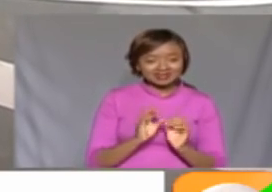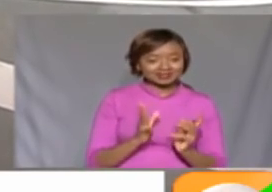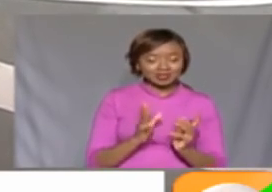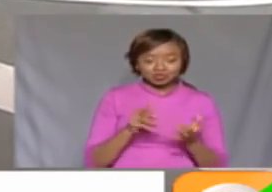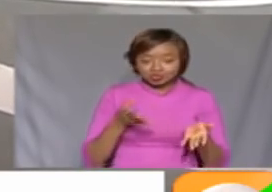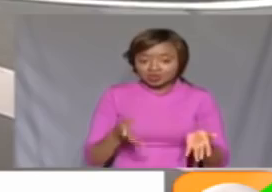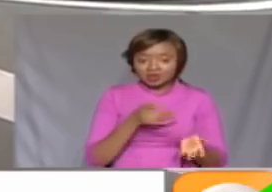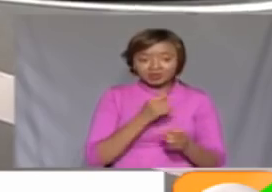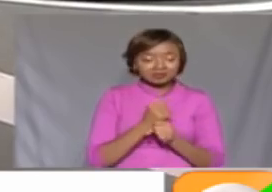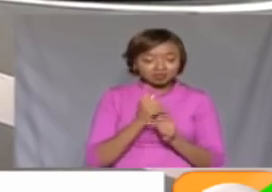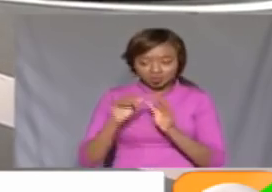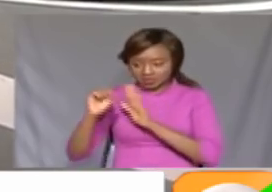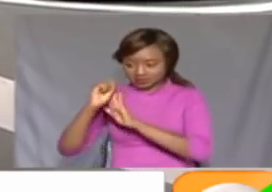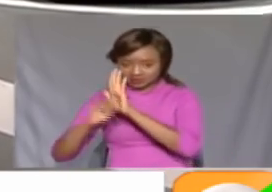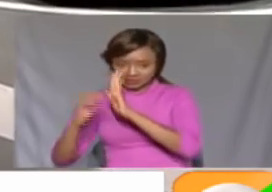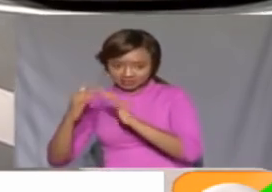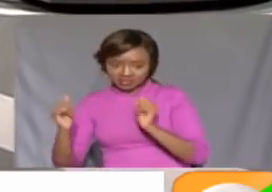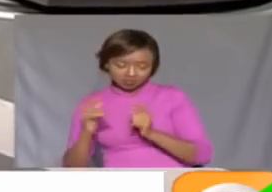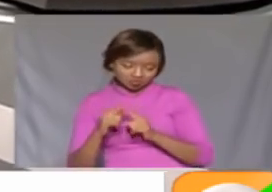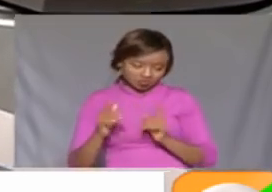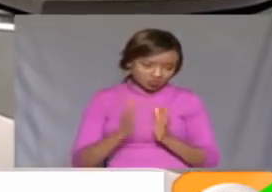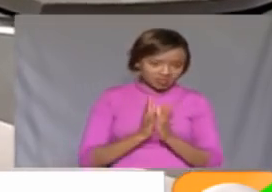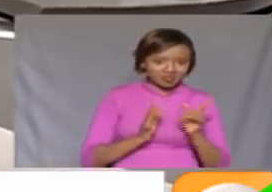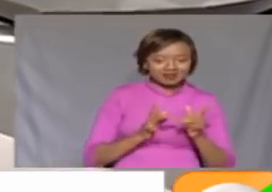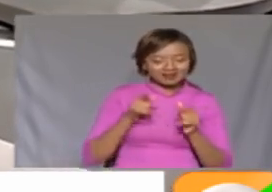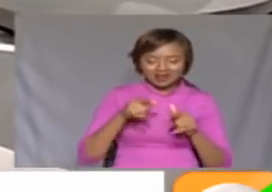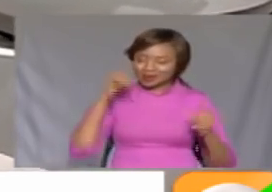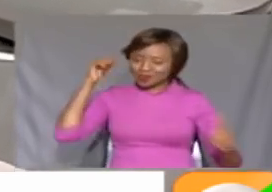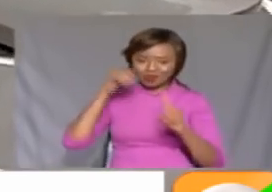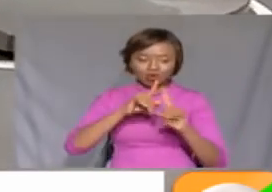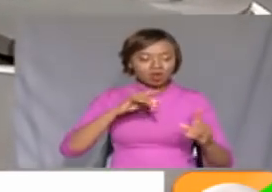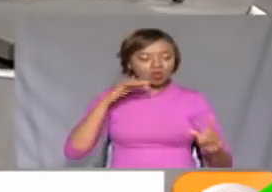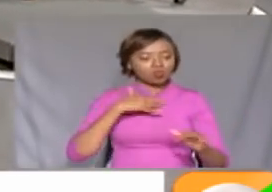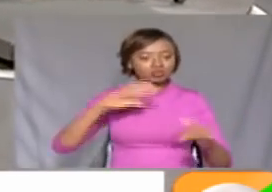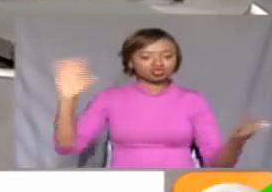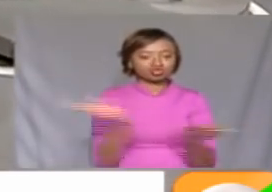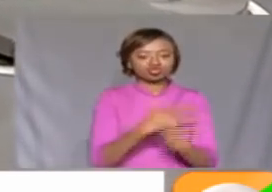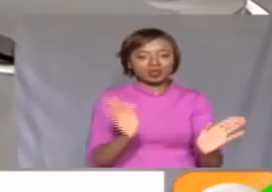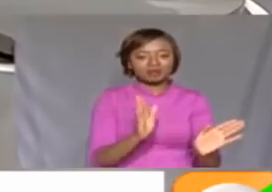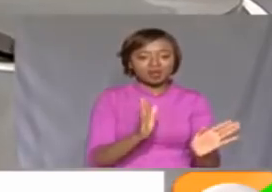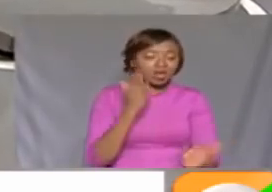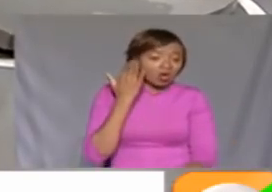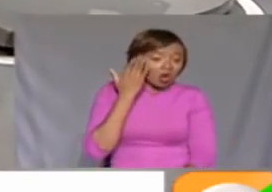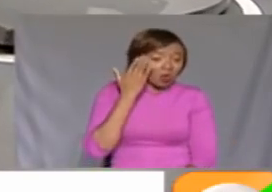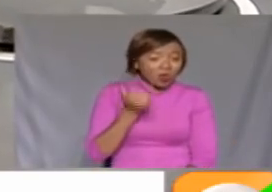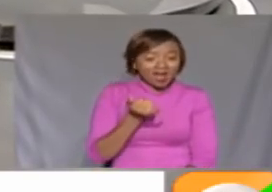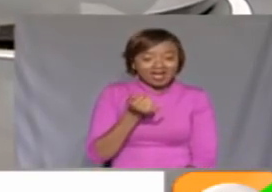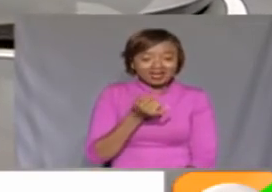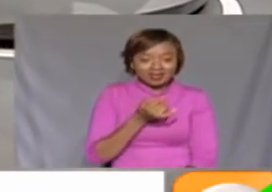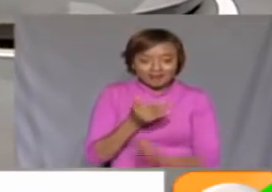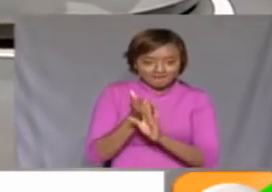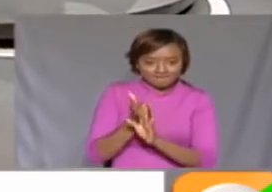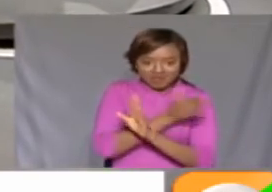now state house and the NMS will go for the kill. Because I think it had been a gentleman's sort